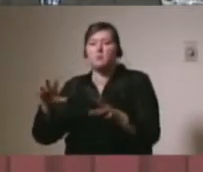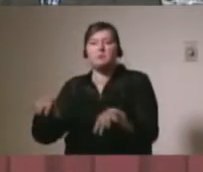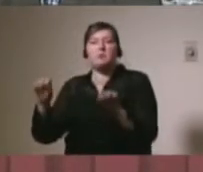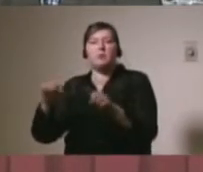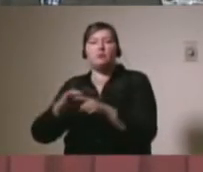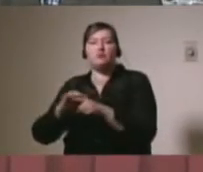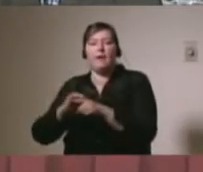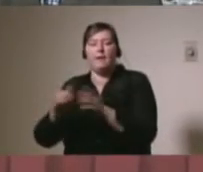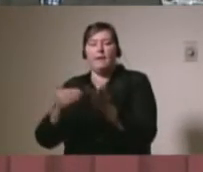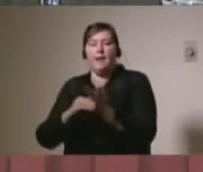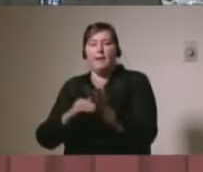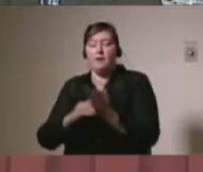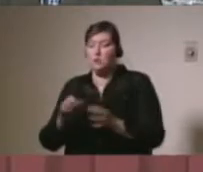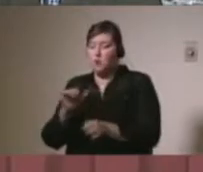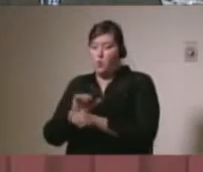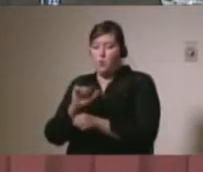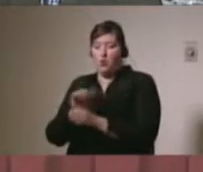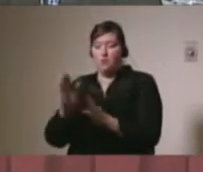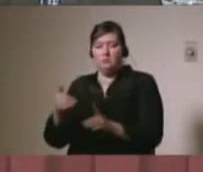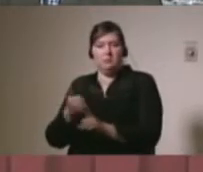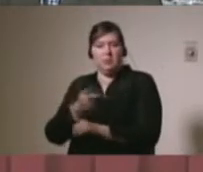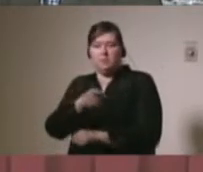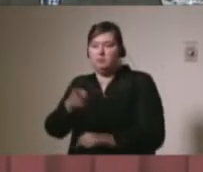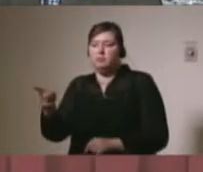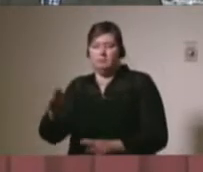So the workers are happy with this situation.